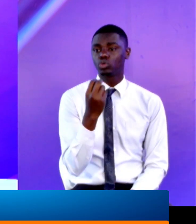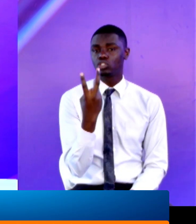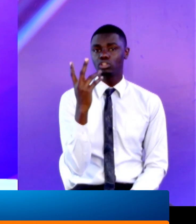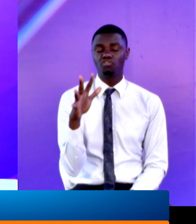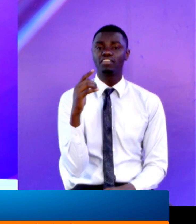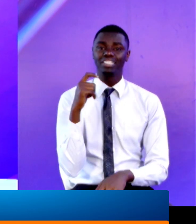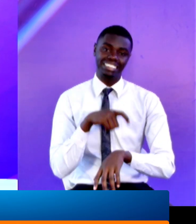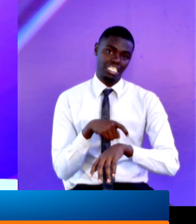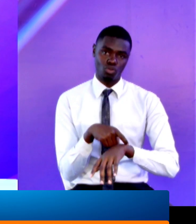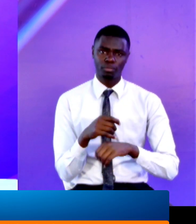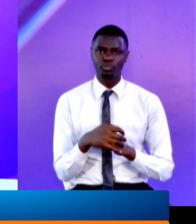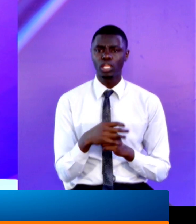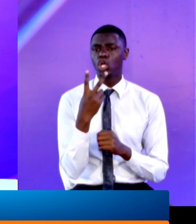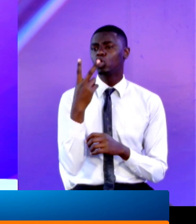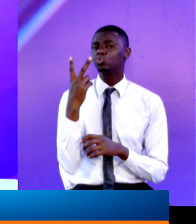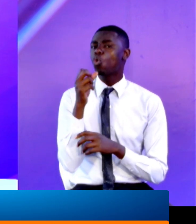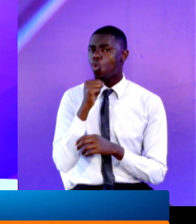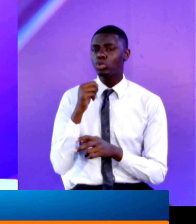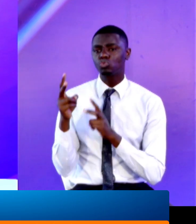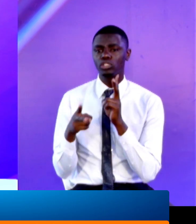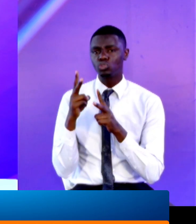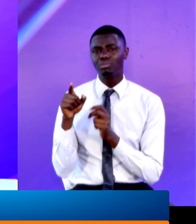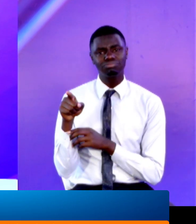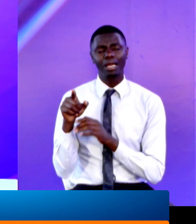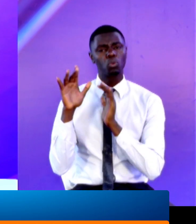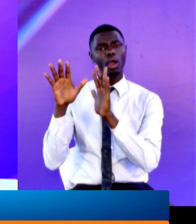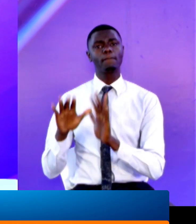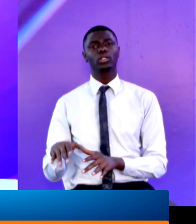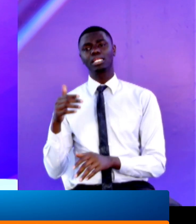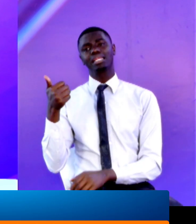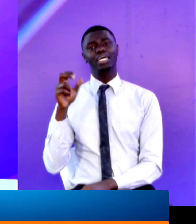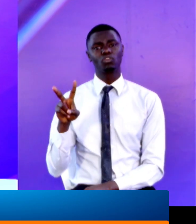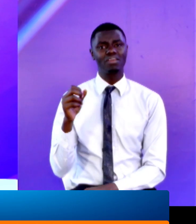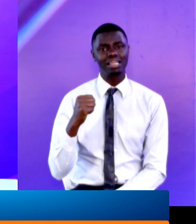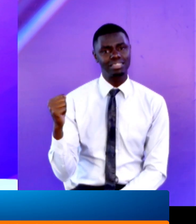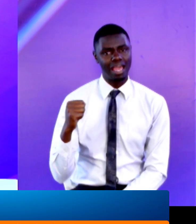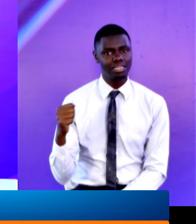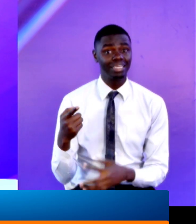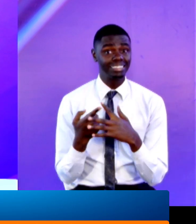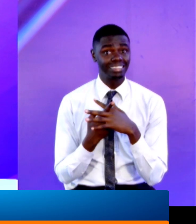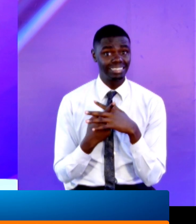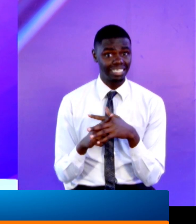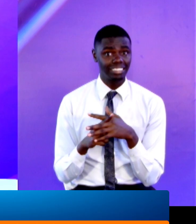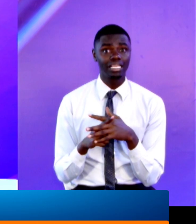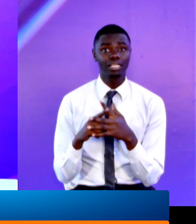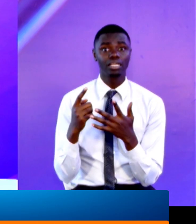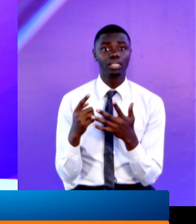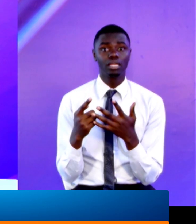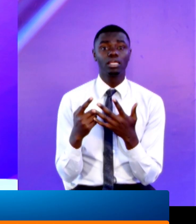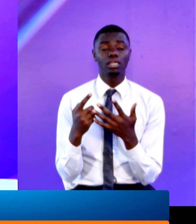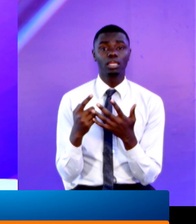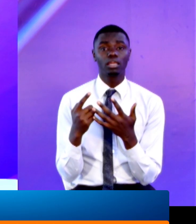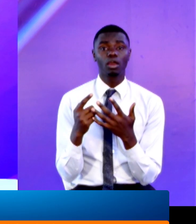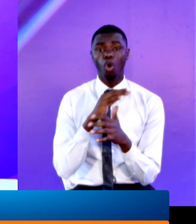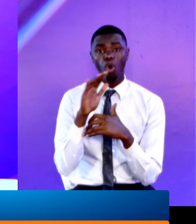The 22-year-old was a key figure in Aston Villa's side, starting all but one Premier League